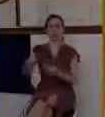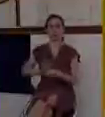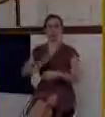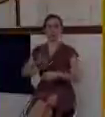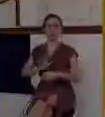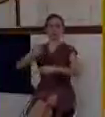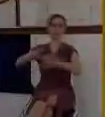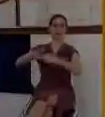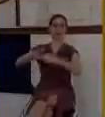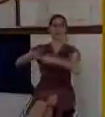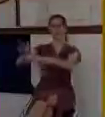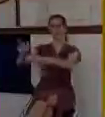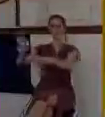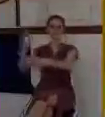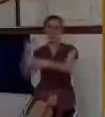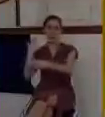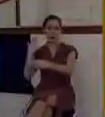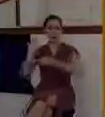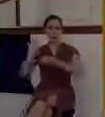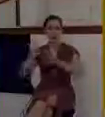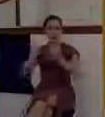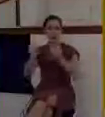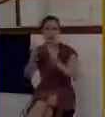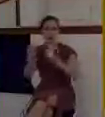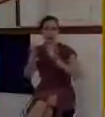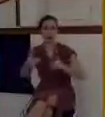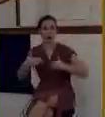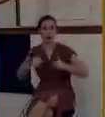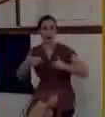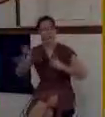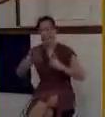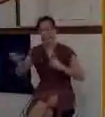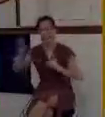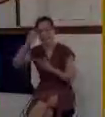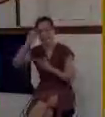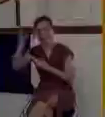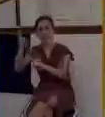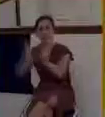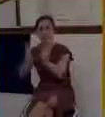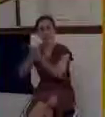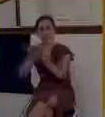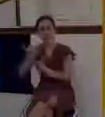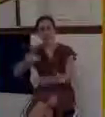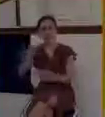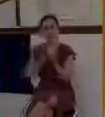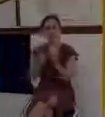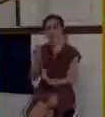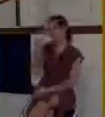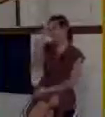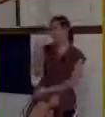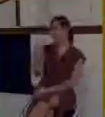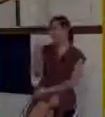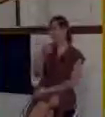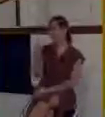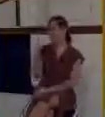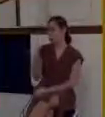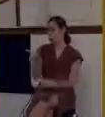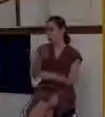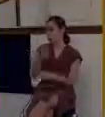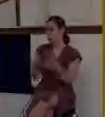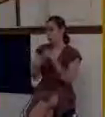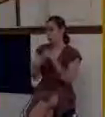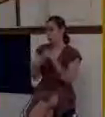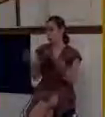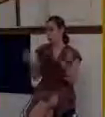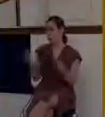all of that, and they're twisting the Scripture. Jesus said, you don't know what you're talking about. And notice what he doesn't say. He doesn't say, well, you know,